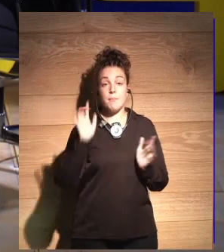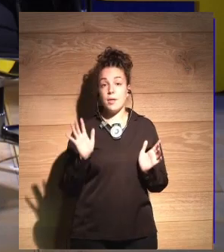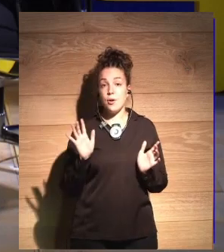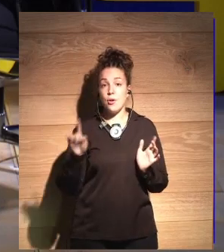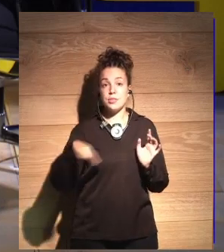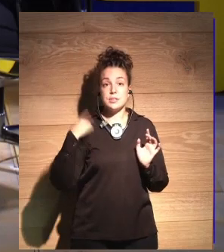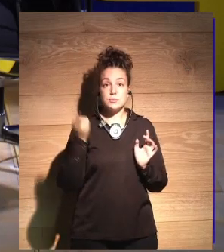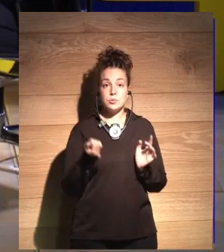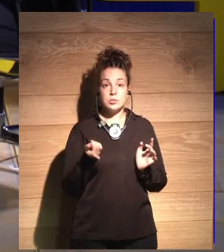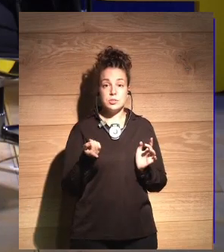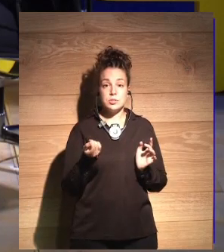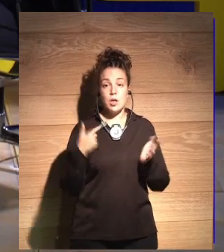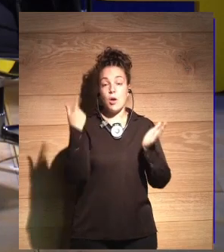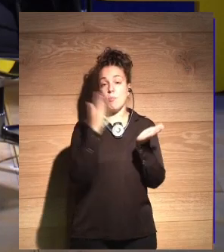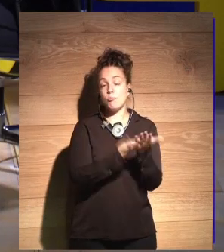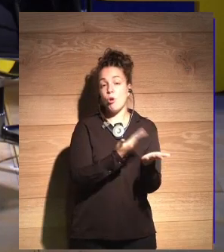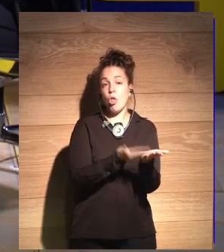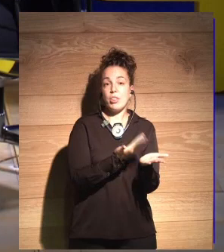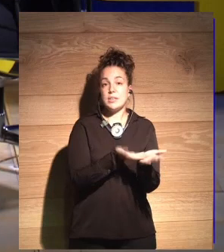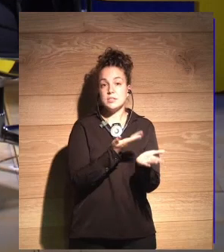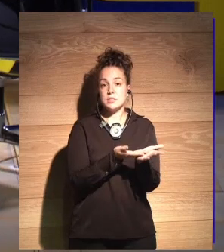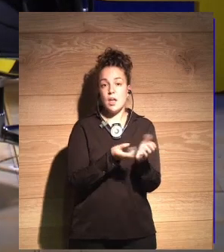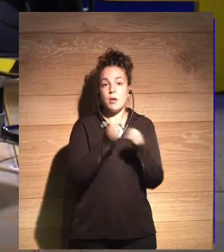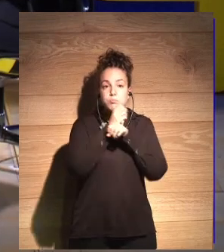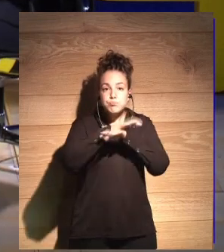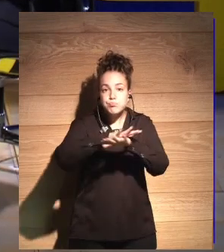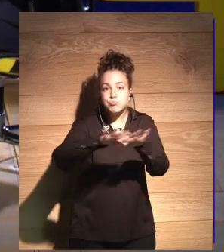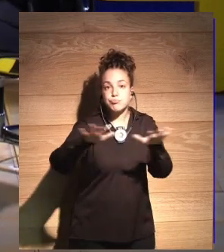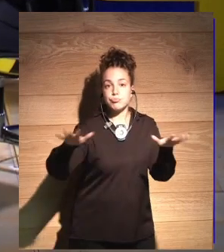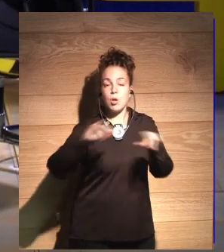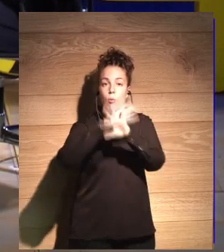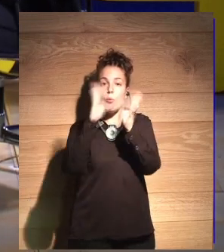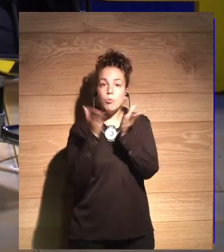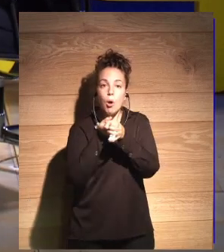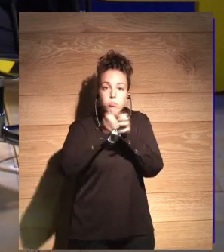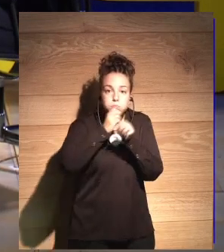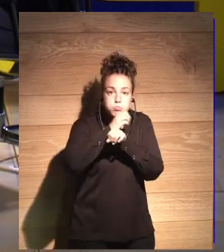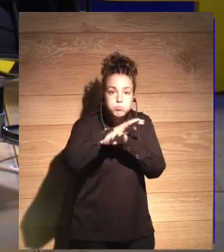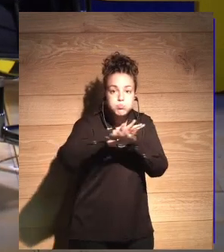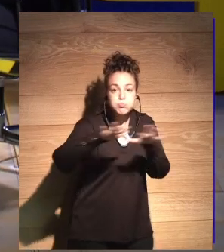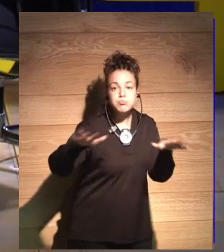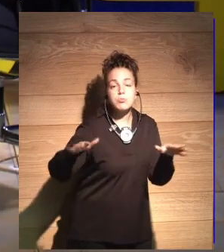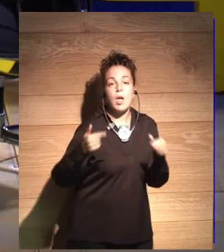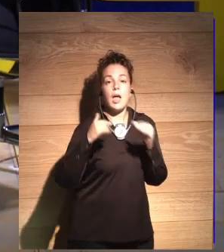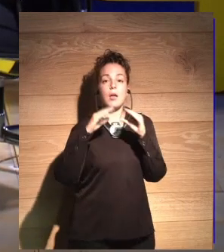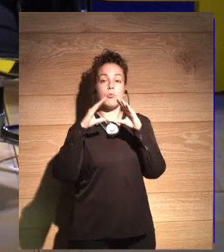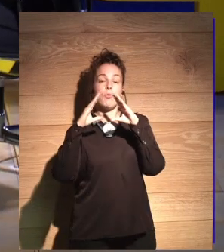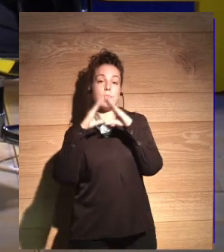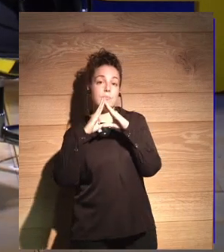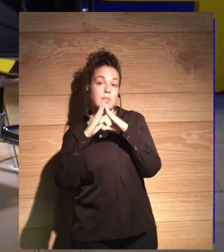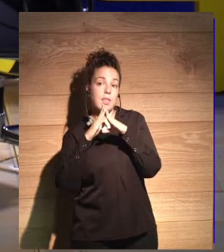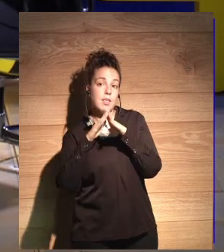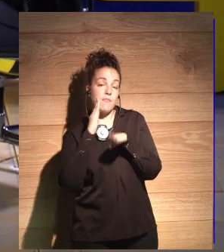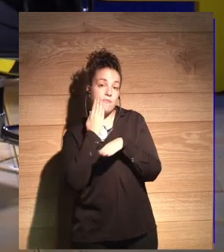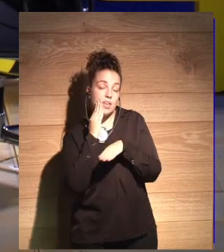Protestantism spreads through the whole world, through the templated self of Facebook, through the idea that you should be guilty if you aren't working. And